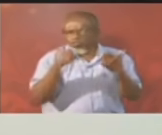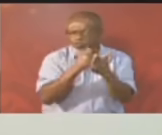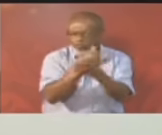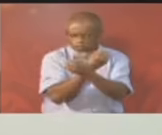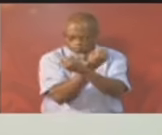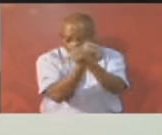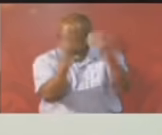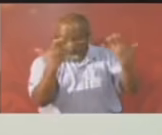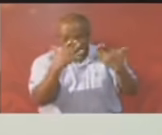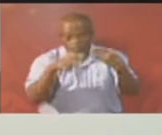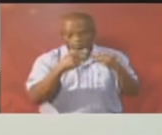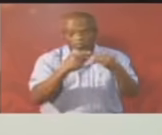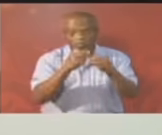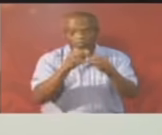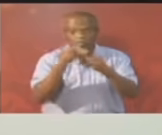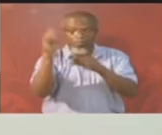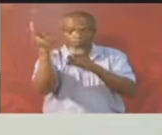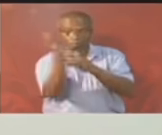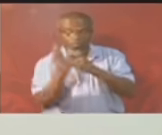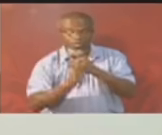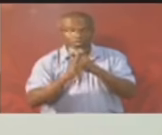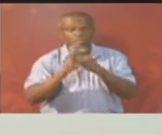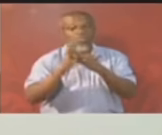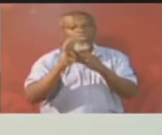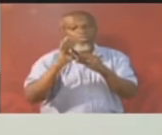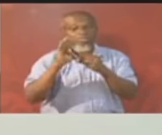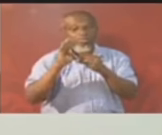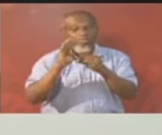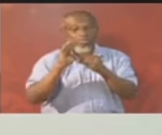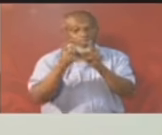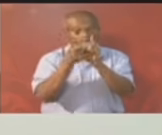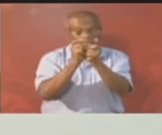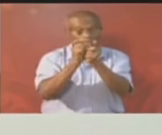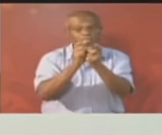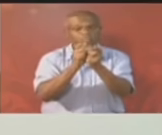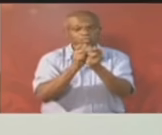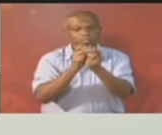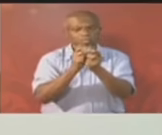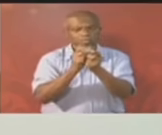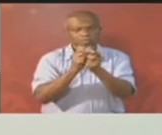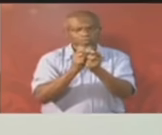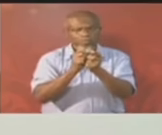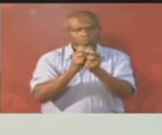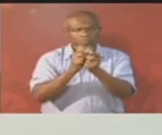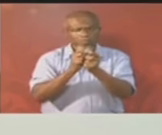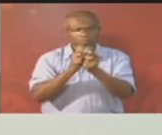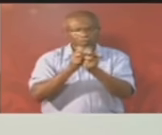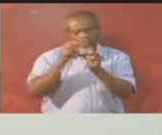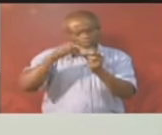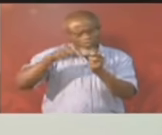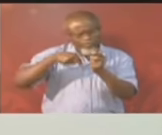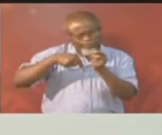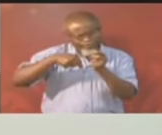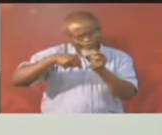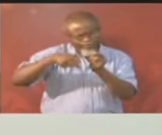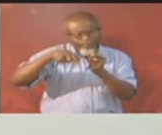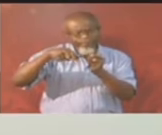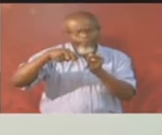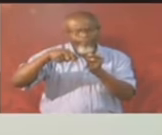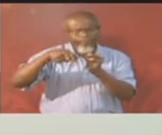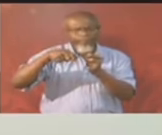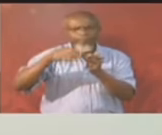cases do we have up to today or this week? As well as, I'm not sure if I missed it,